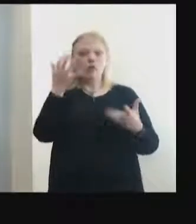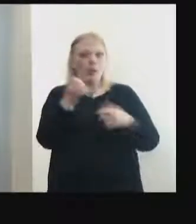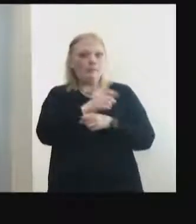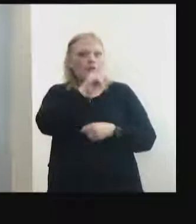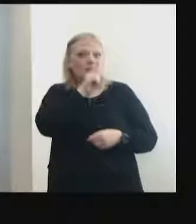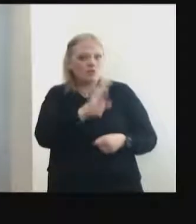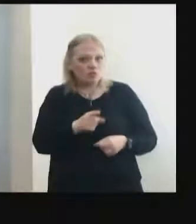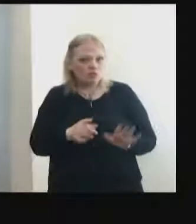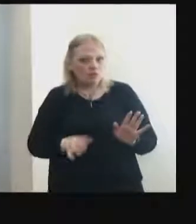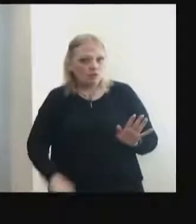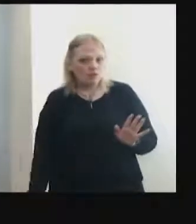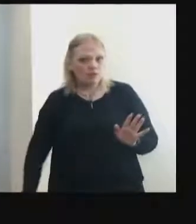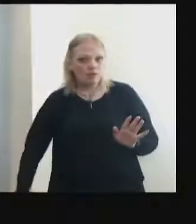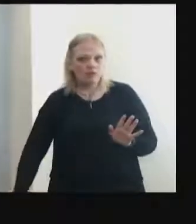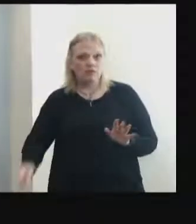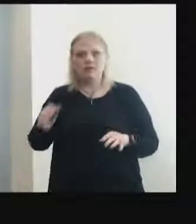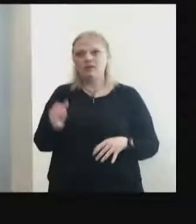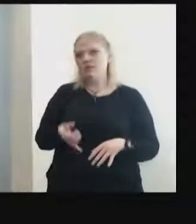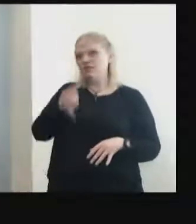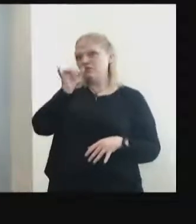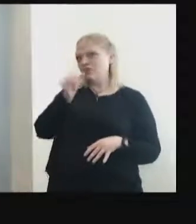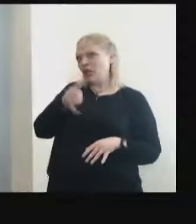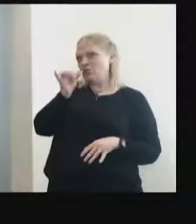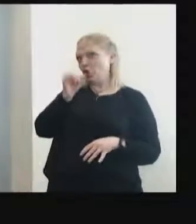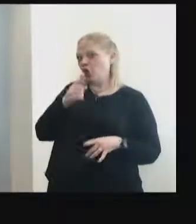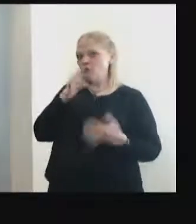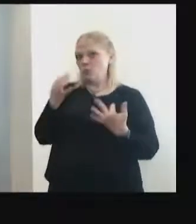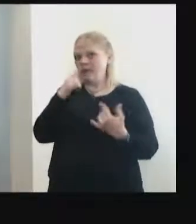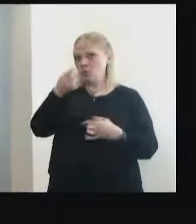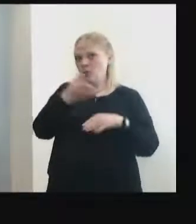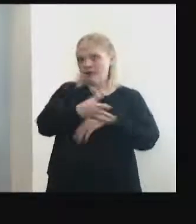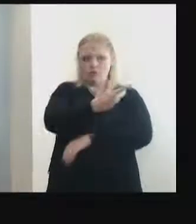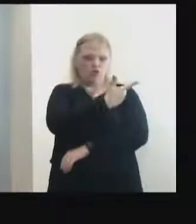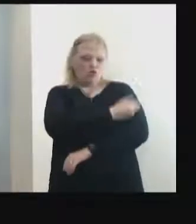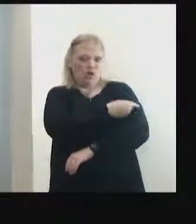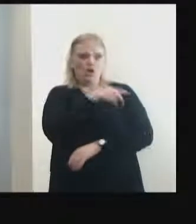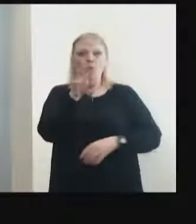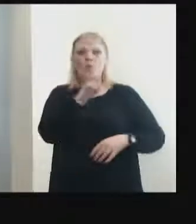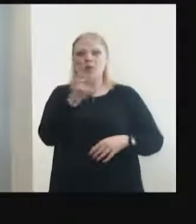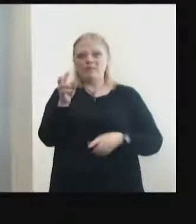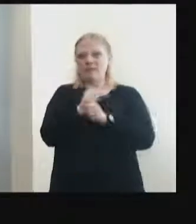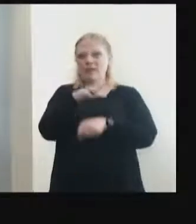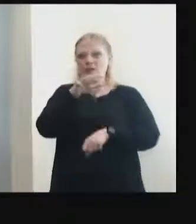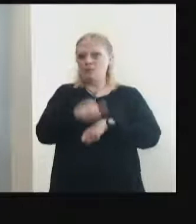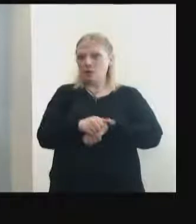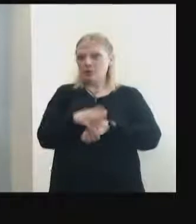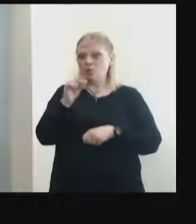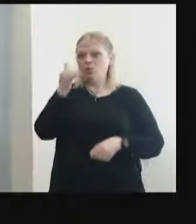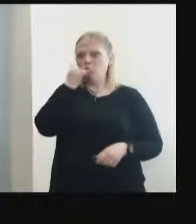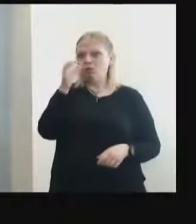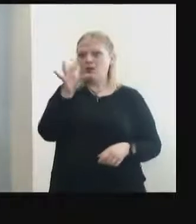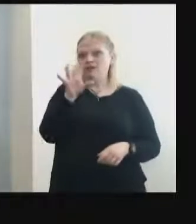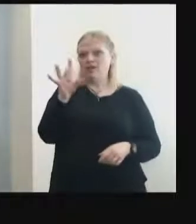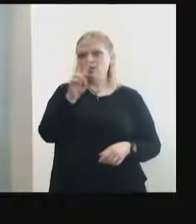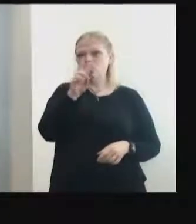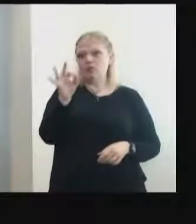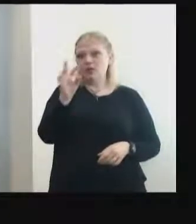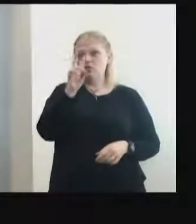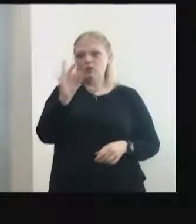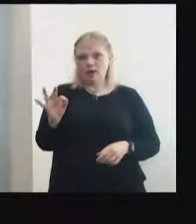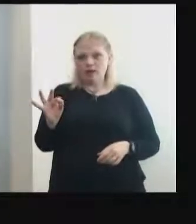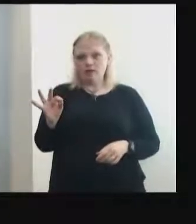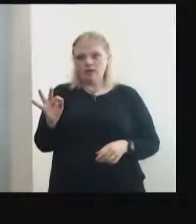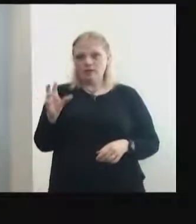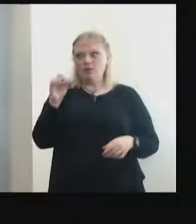that the chaser is waiting for you after the shot, you can go to our website and make an appointment, or call